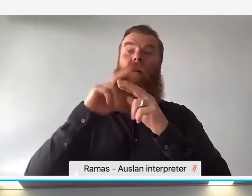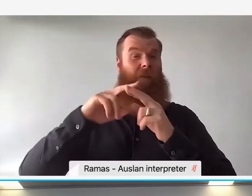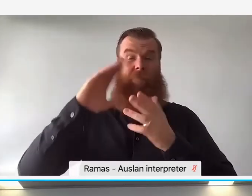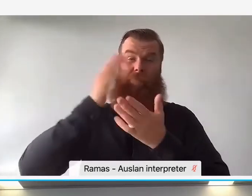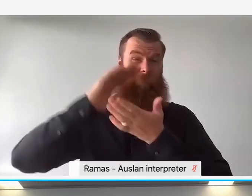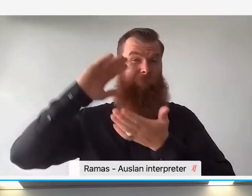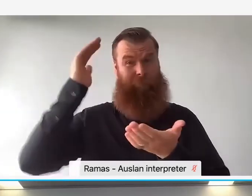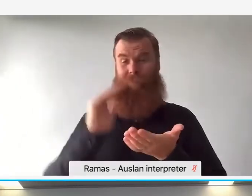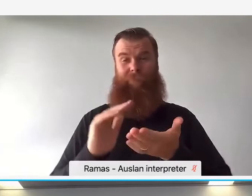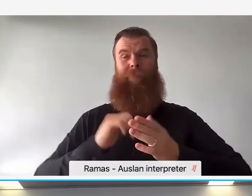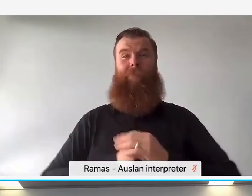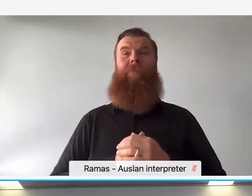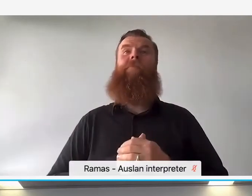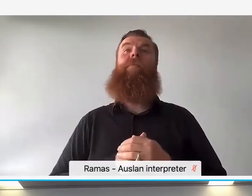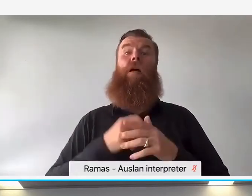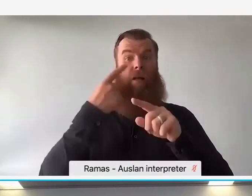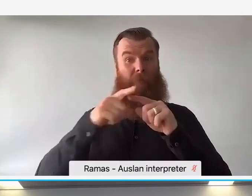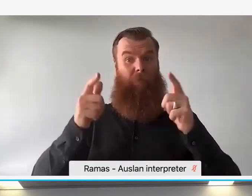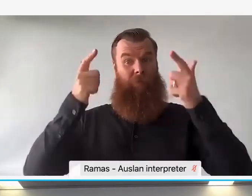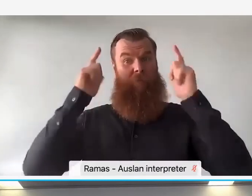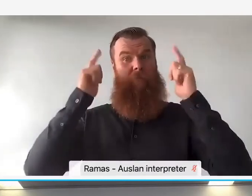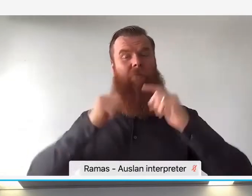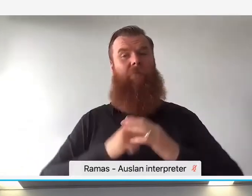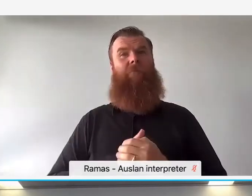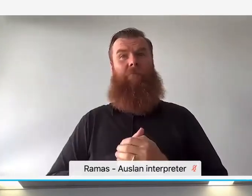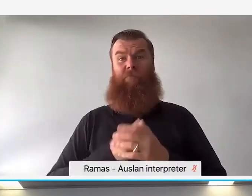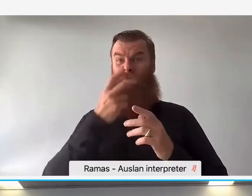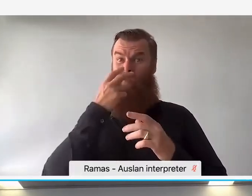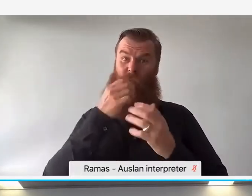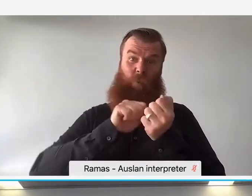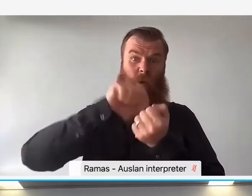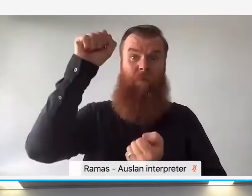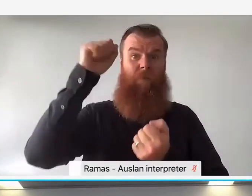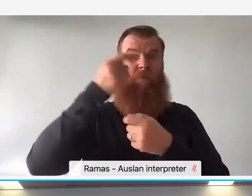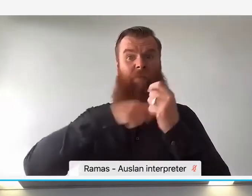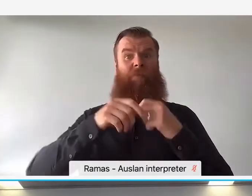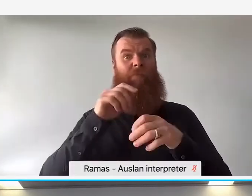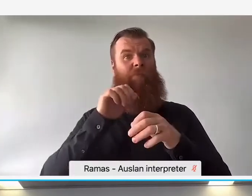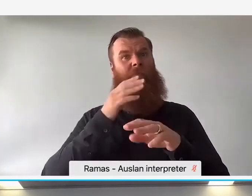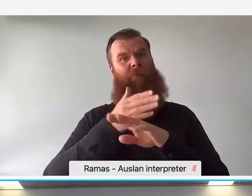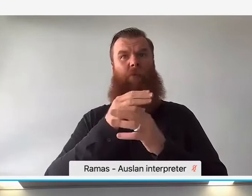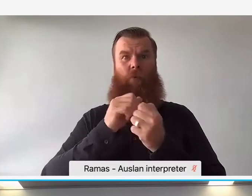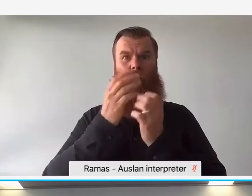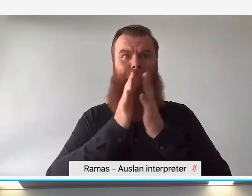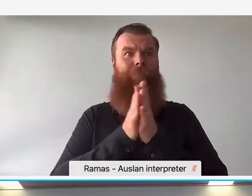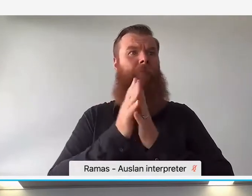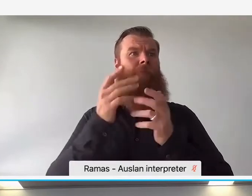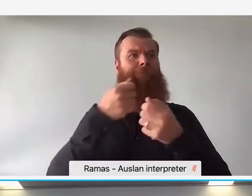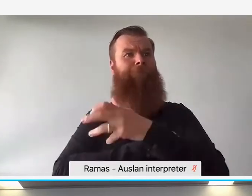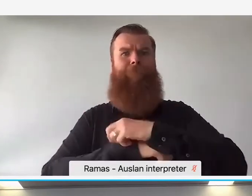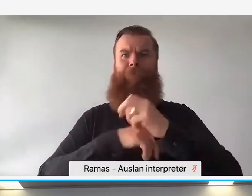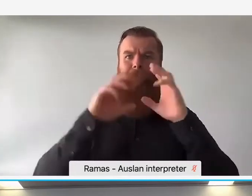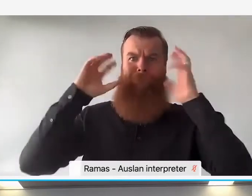Thirdly, approved employers have found qualified, engaged workers. Our work-ready pools include candidates